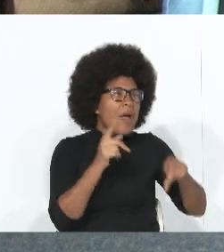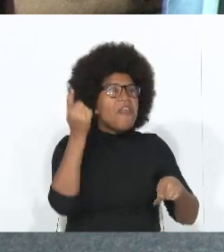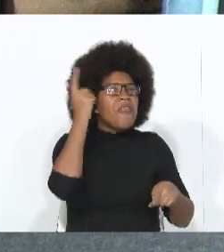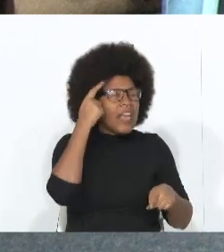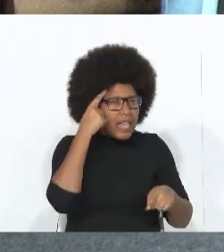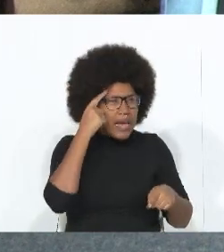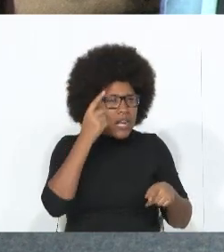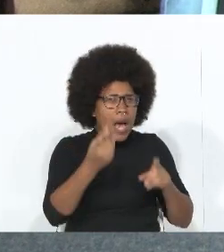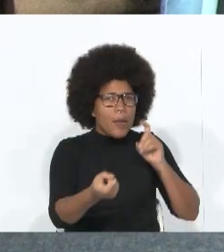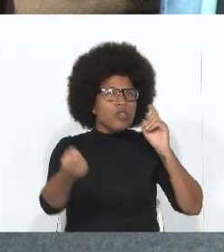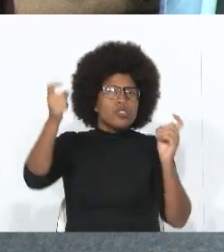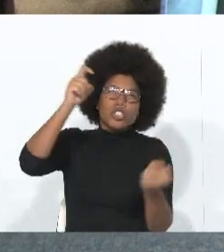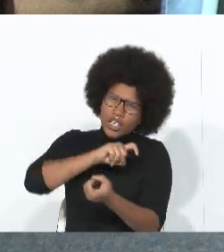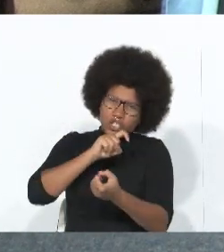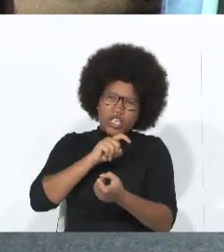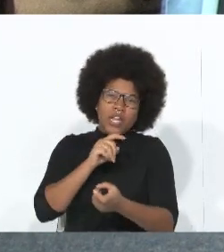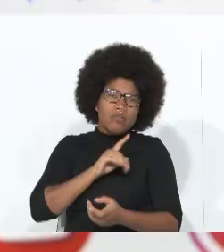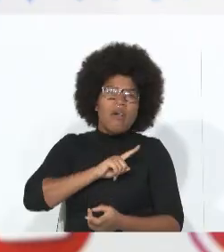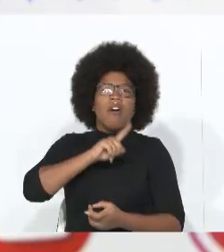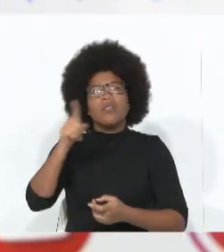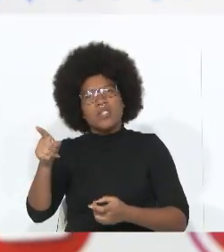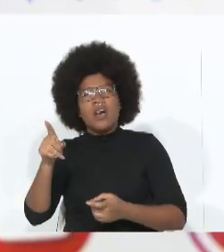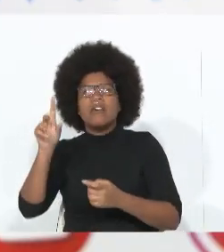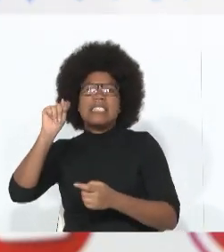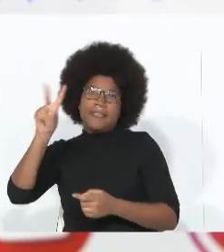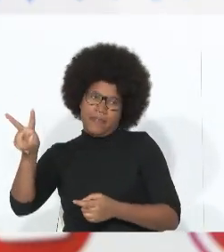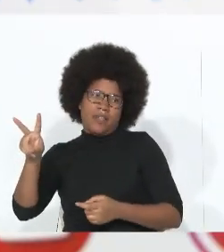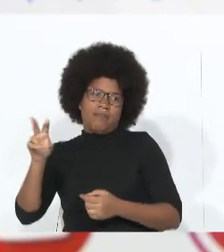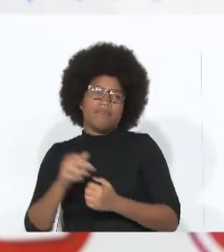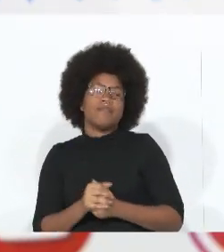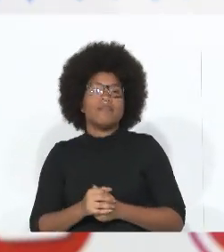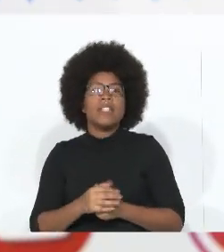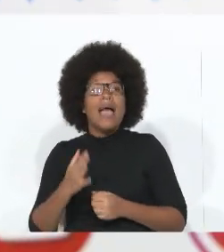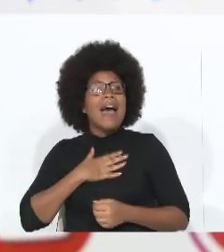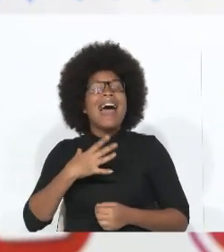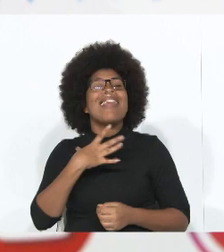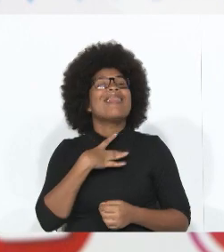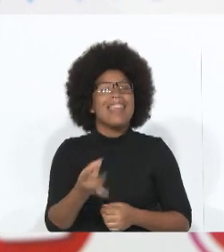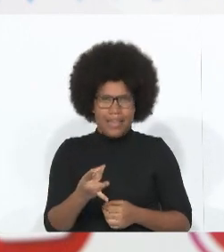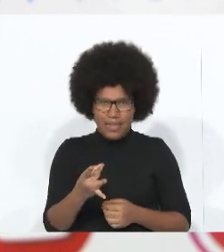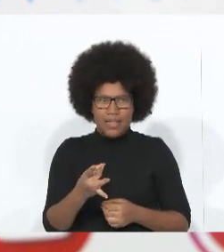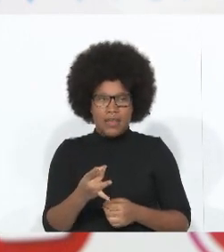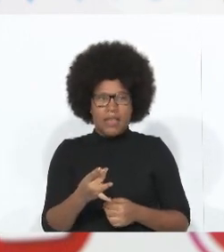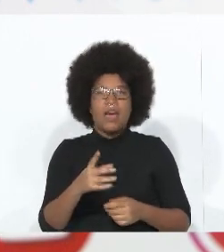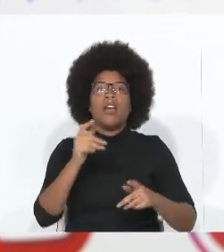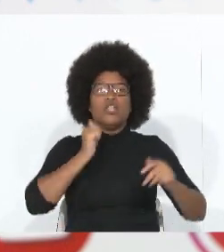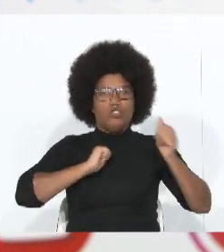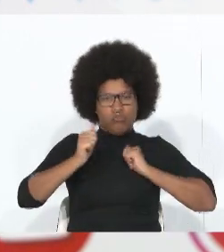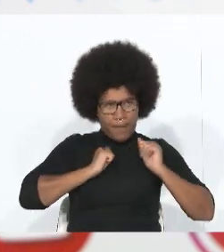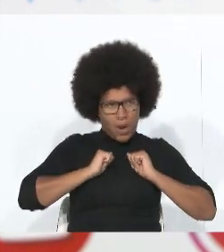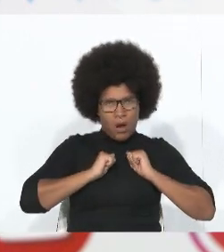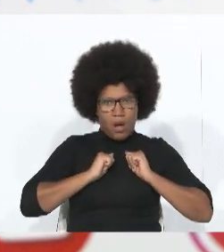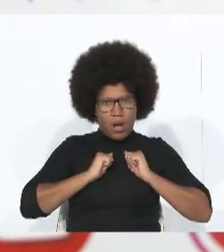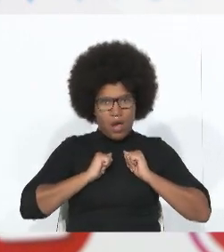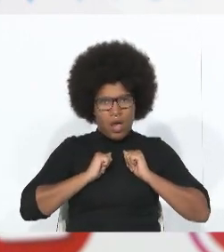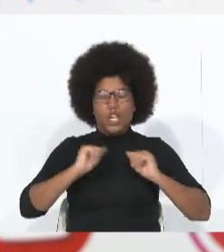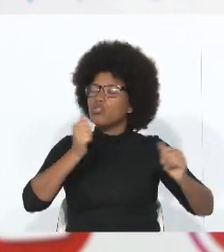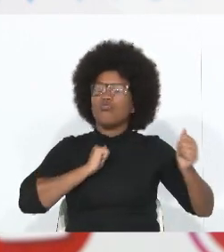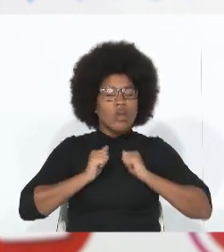direction in the first place? You see, I like the fact that we have theater, and theater in its purest form is beautiful.